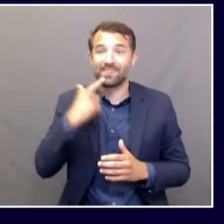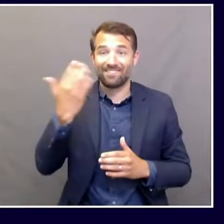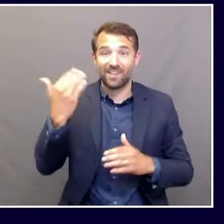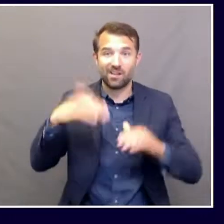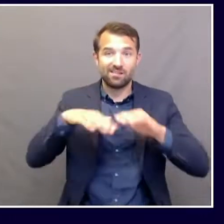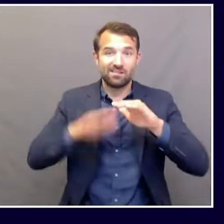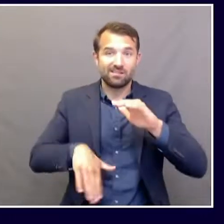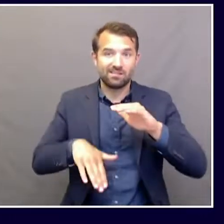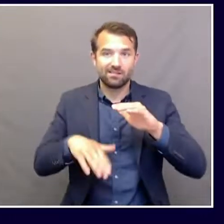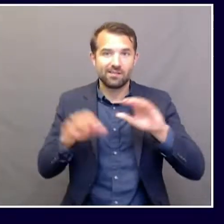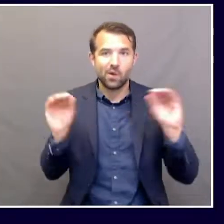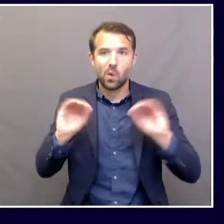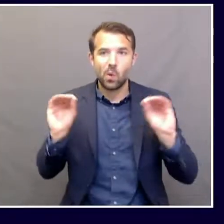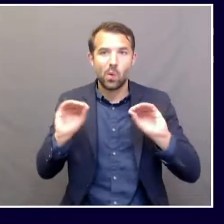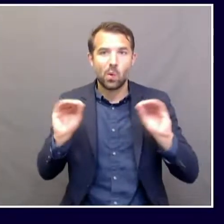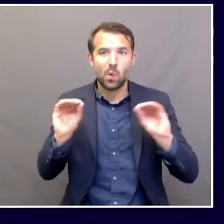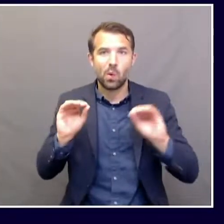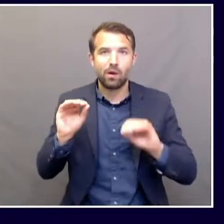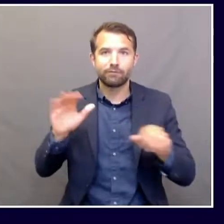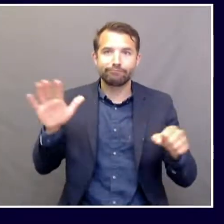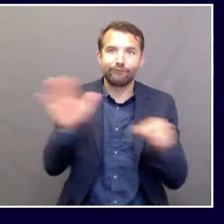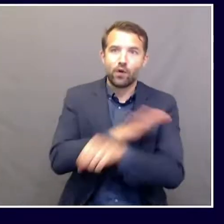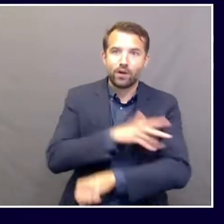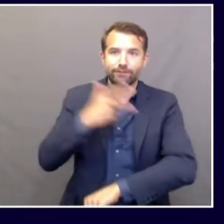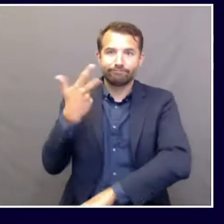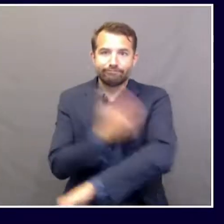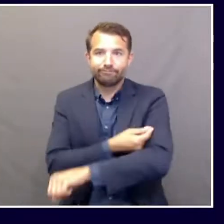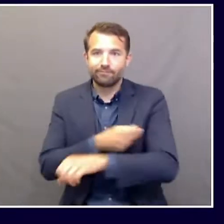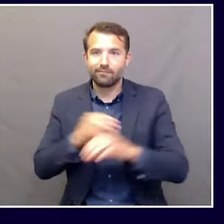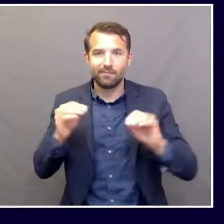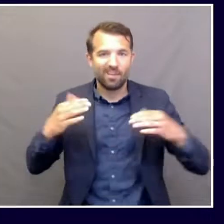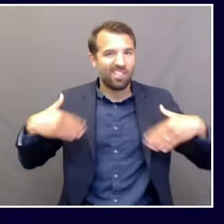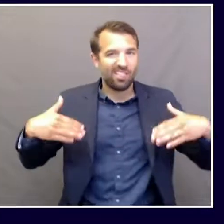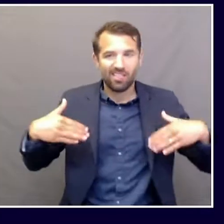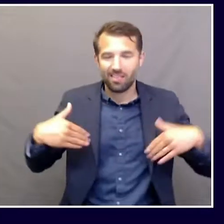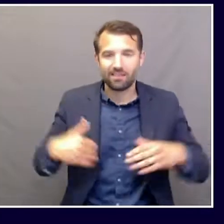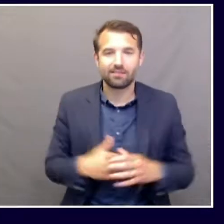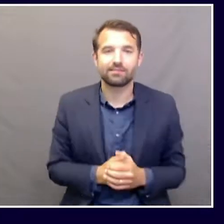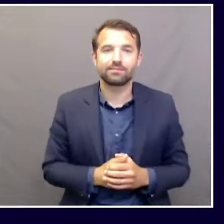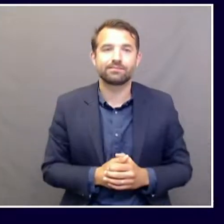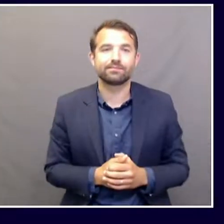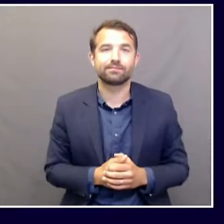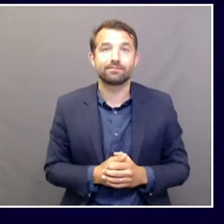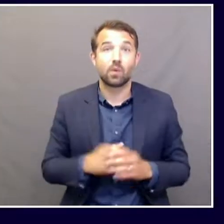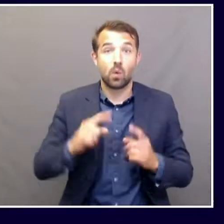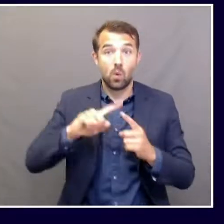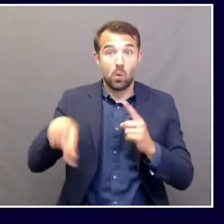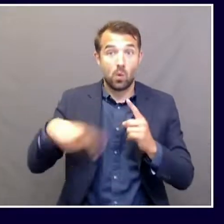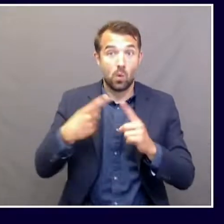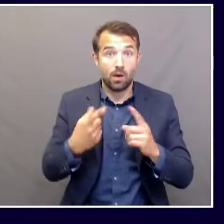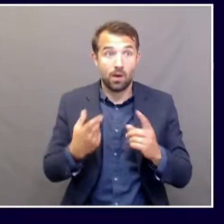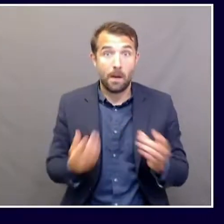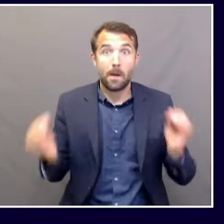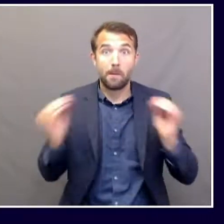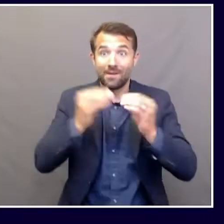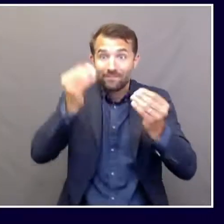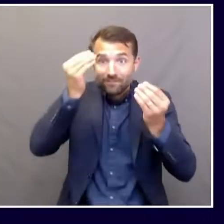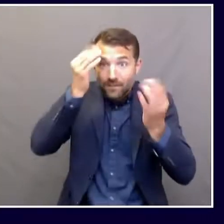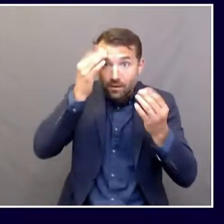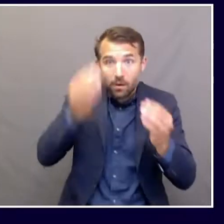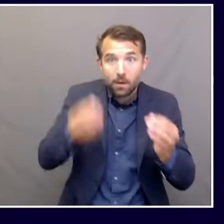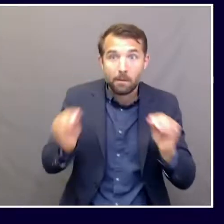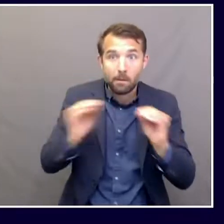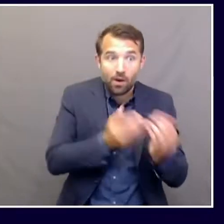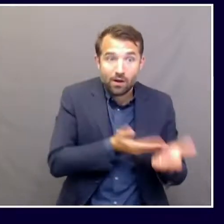guidance as evidence change, as information changes, but that is that policy on masking is not